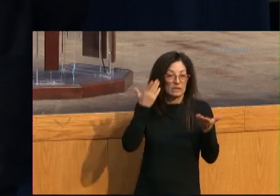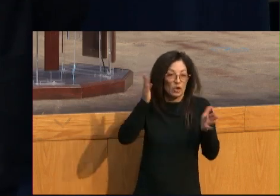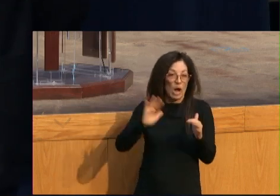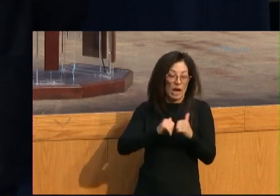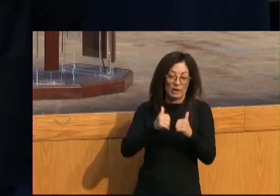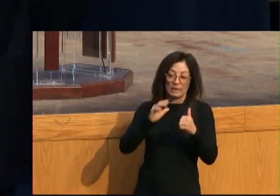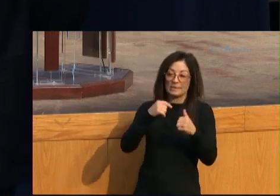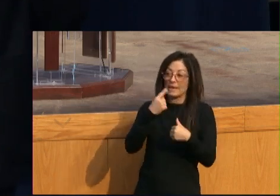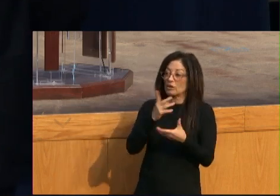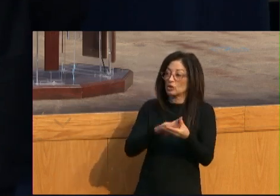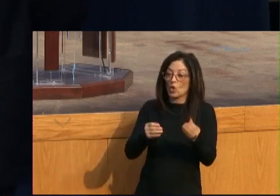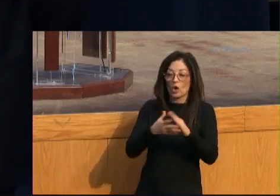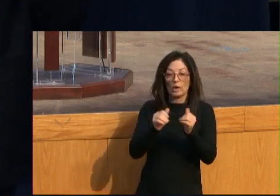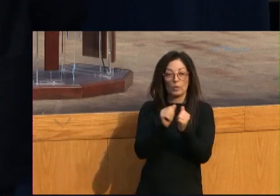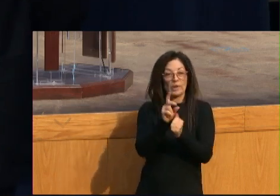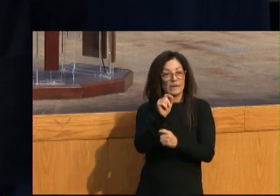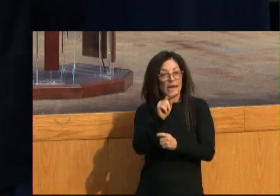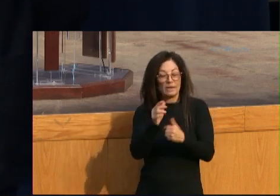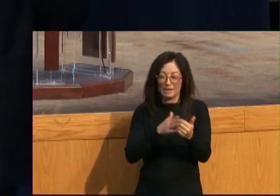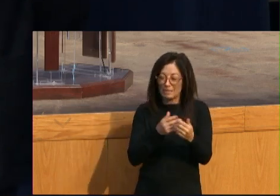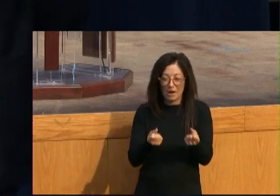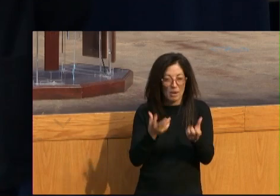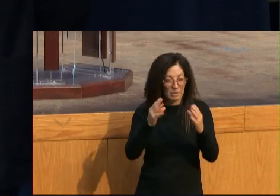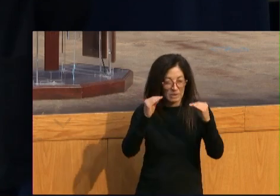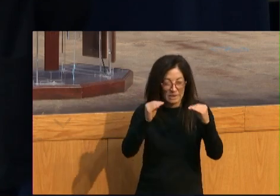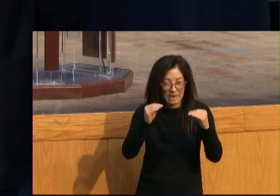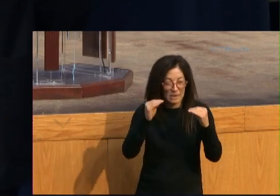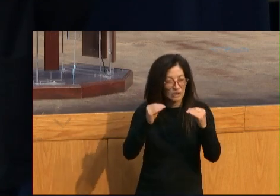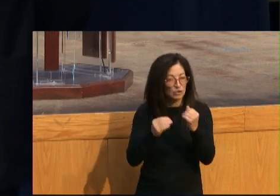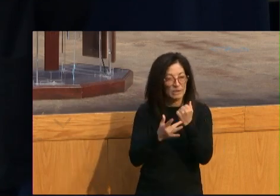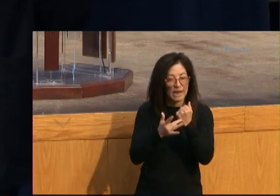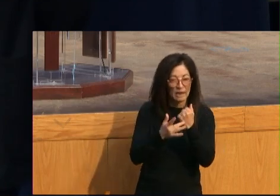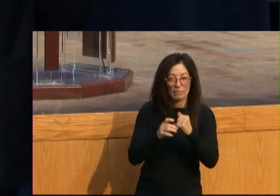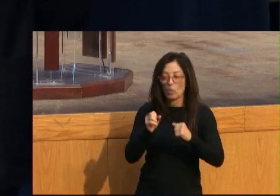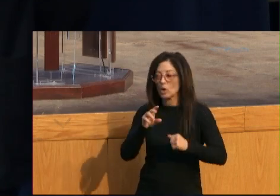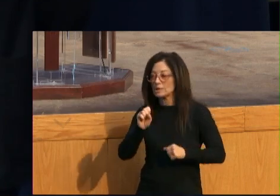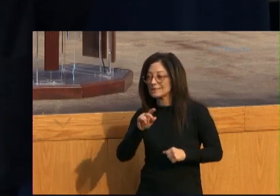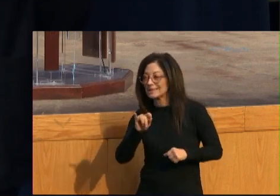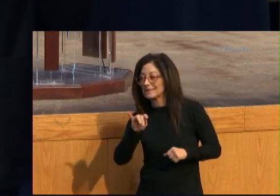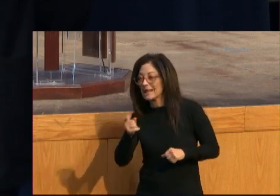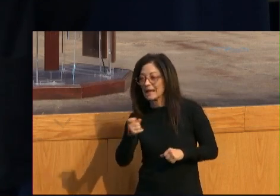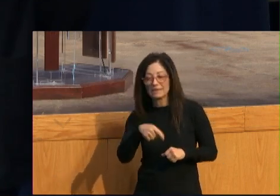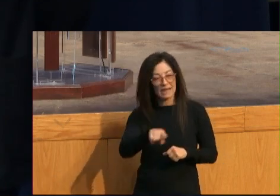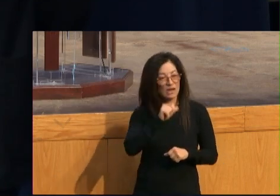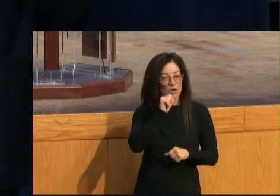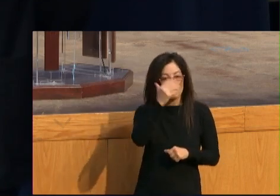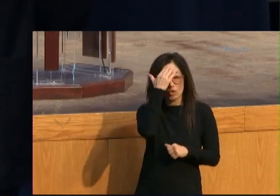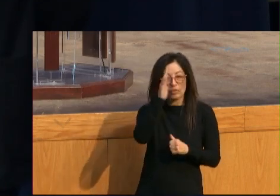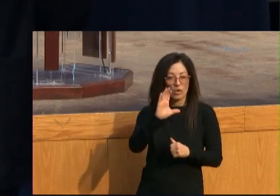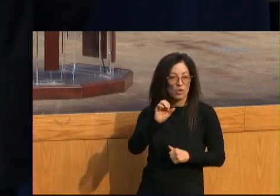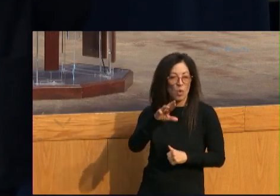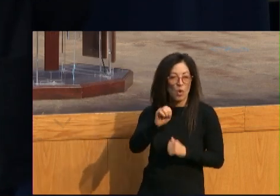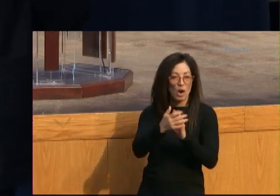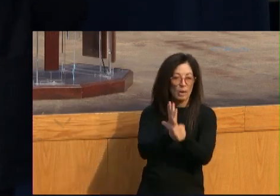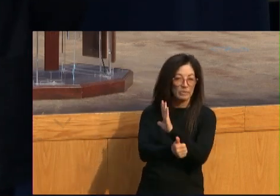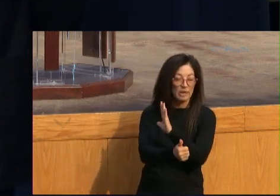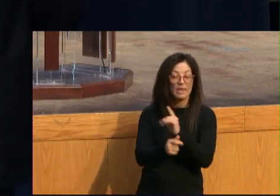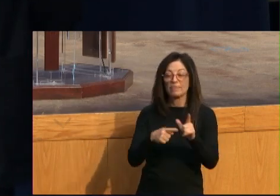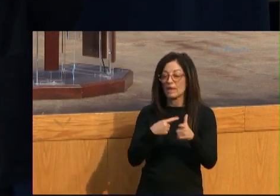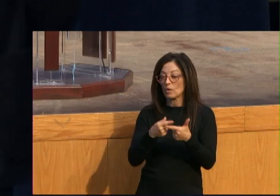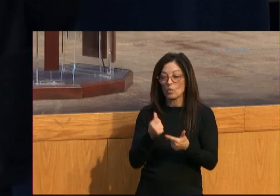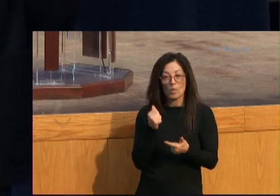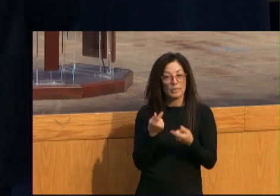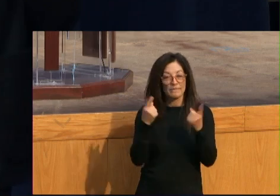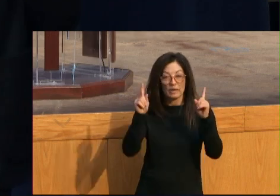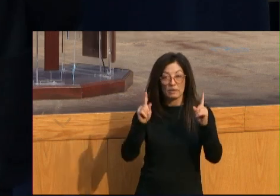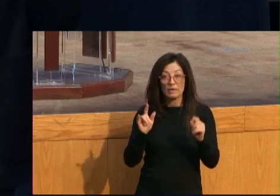doesn't matter how much tech we teach them, doesn't matter what syntax we teach them. They don't know their core competency, it's not going to be effective. And